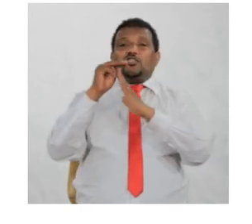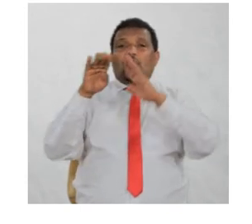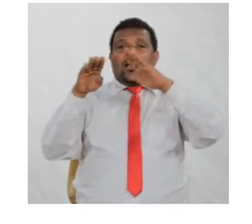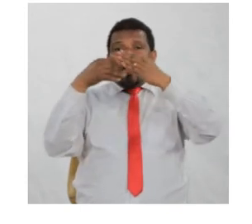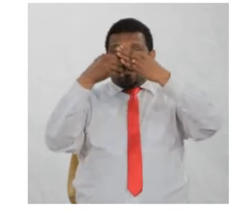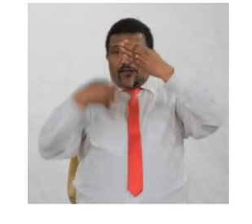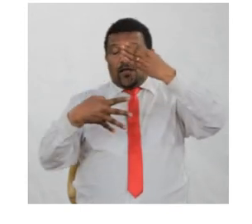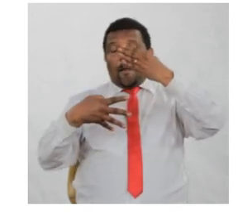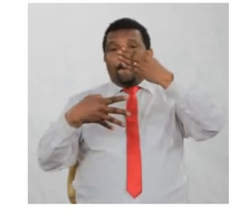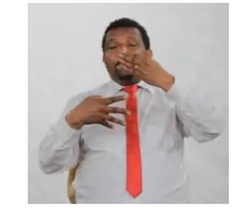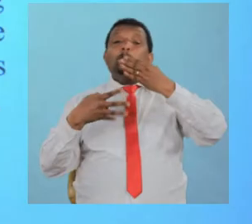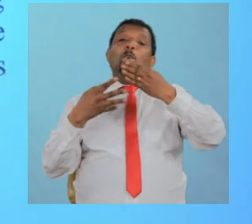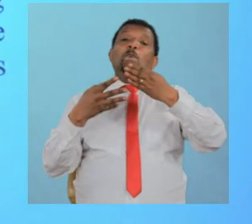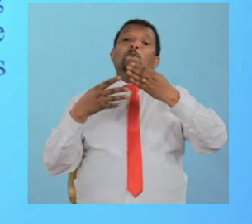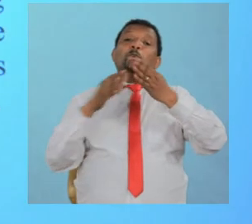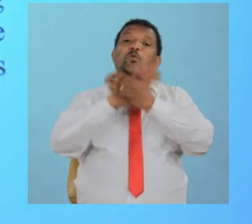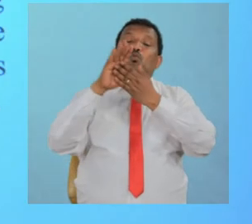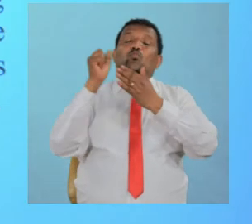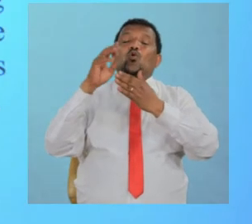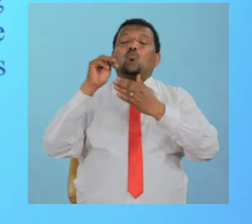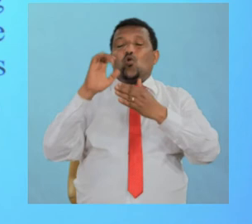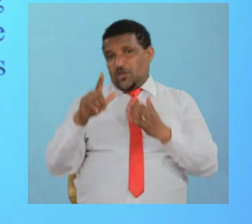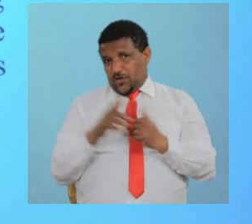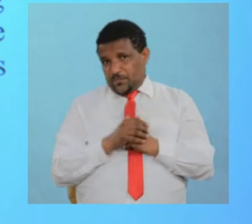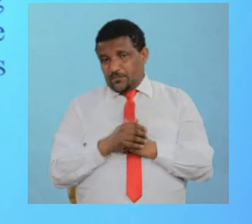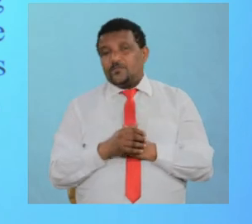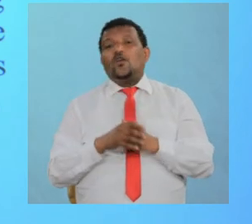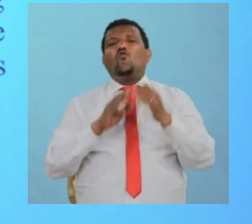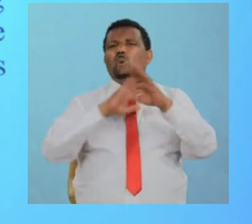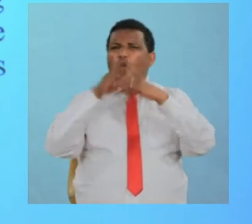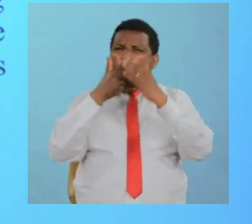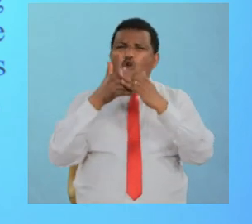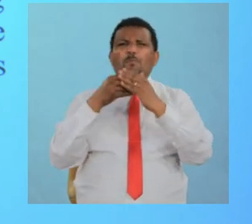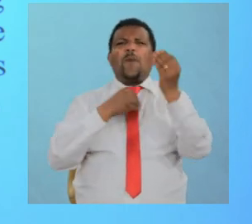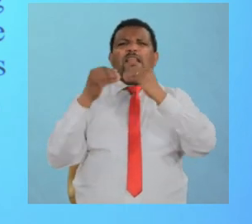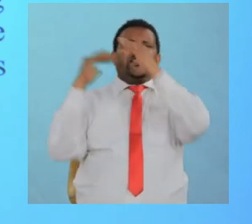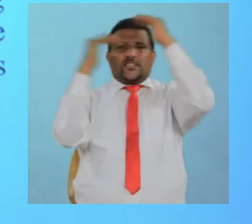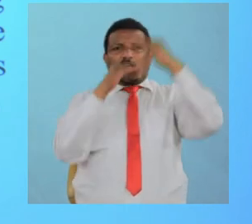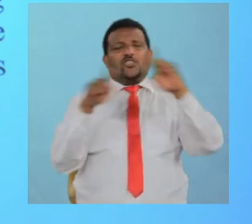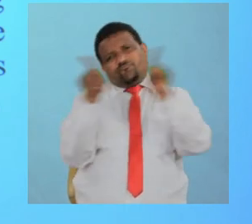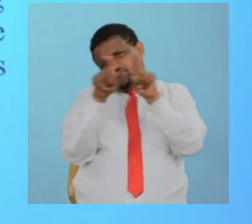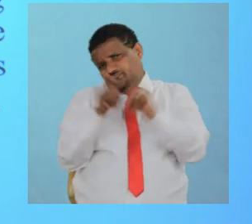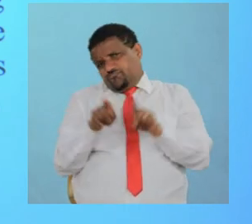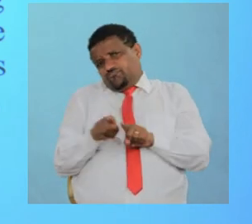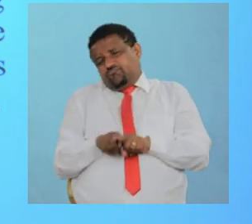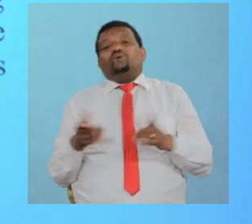monopoly, the profit maximizations for all market structures is the same.